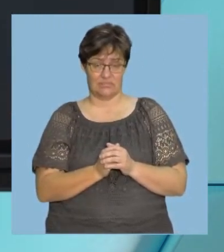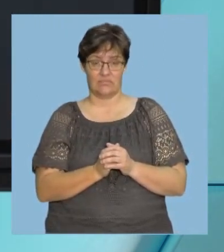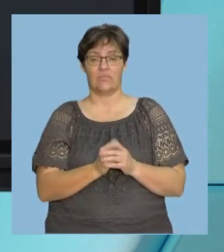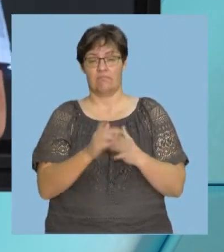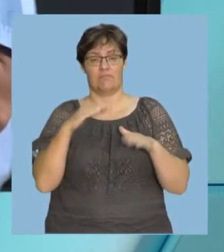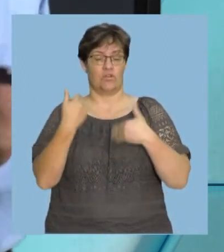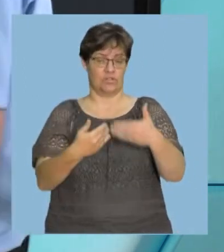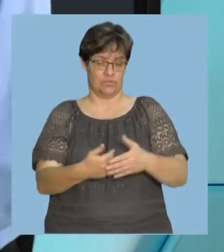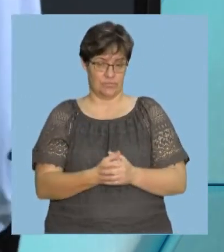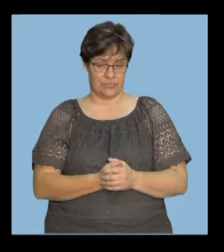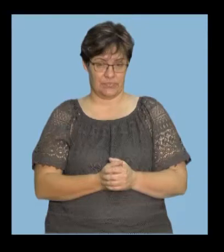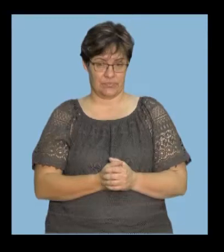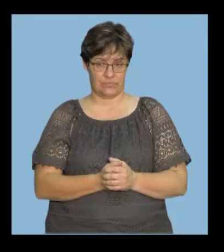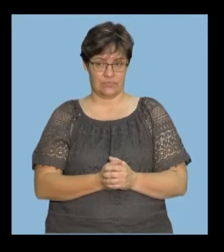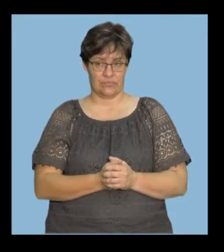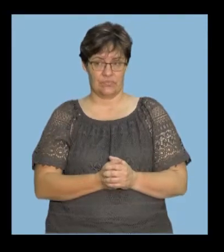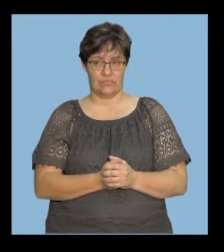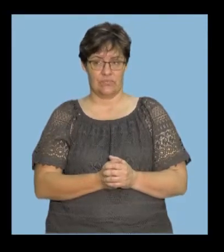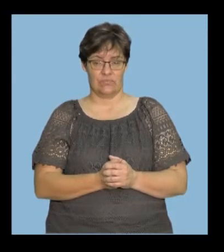important words. Let's move on.